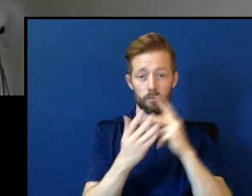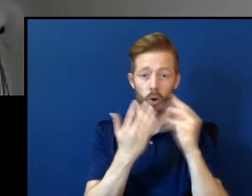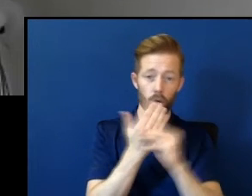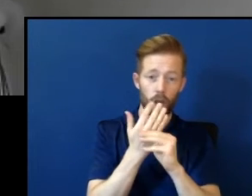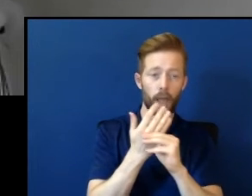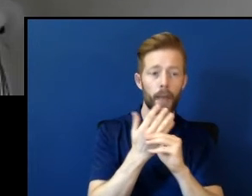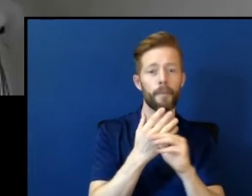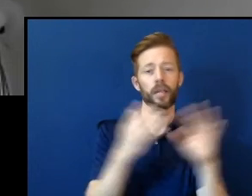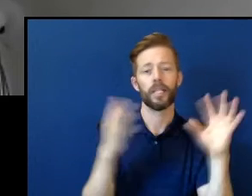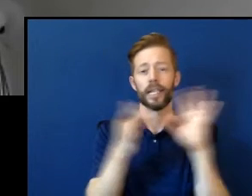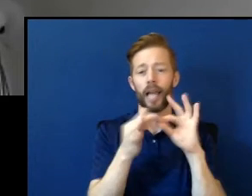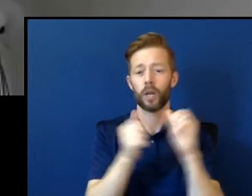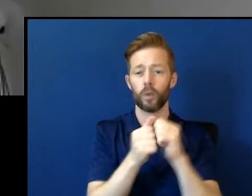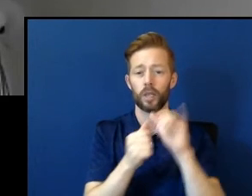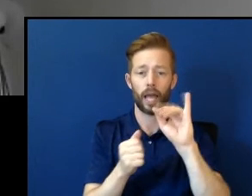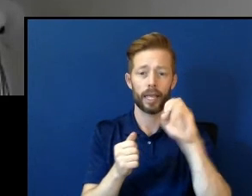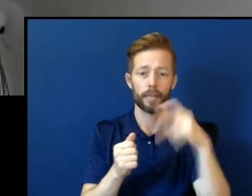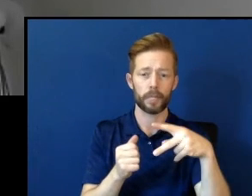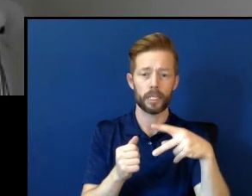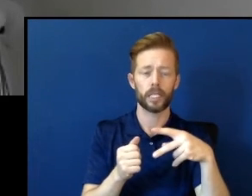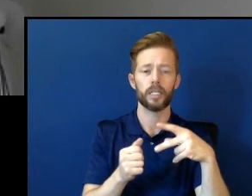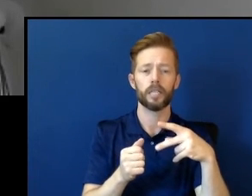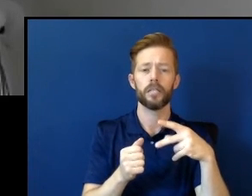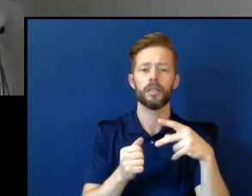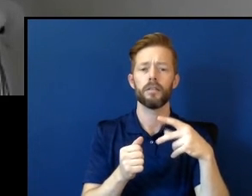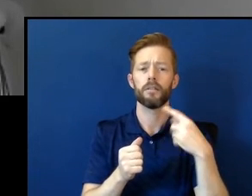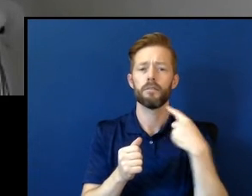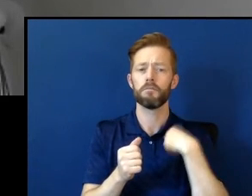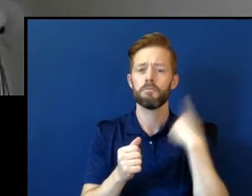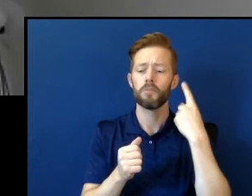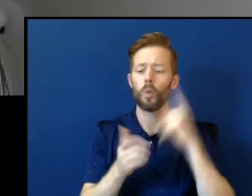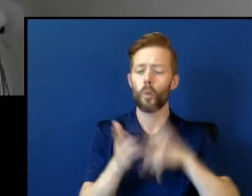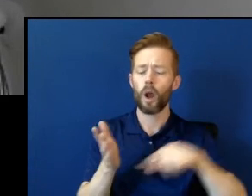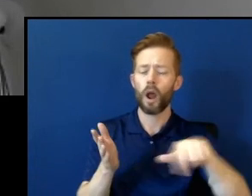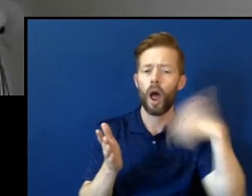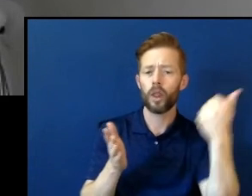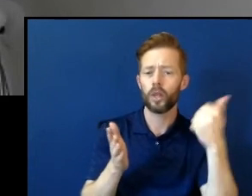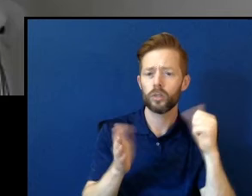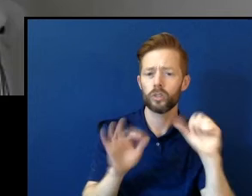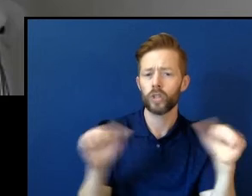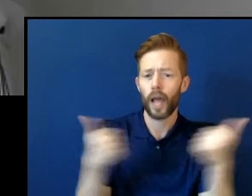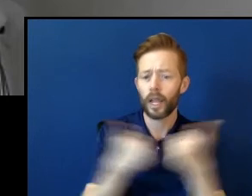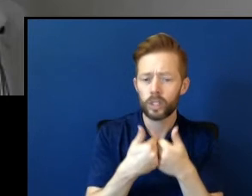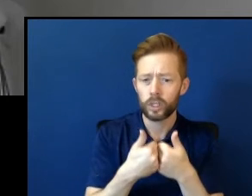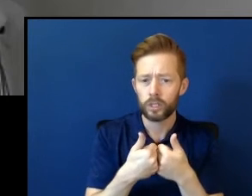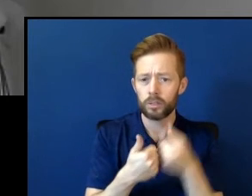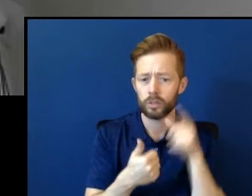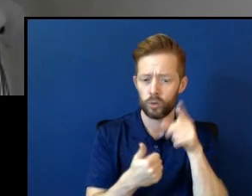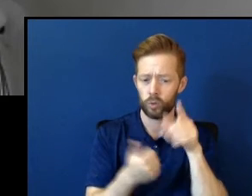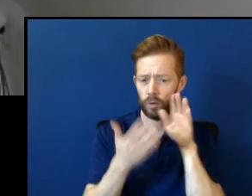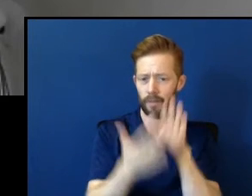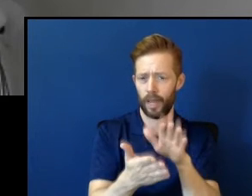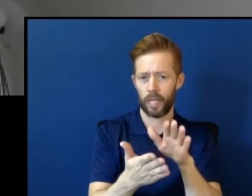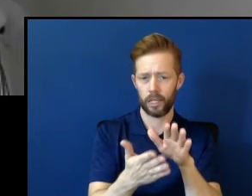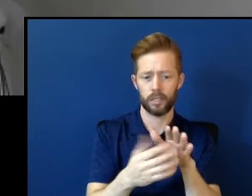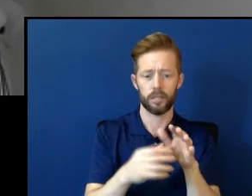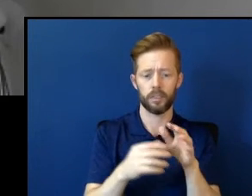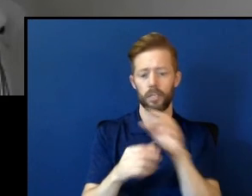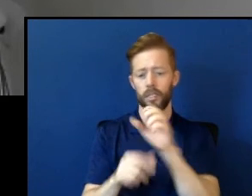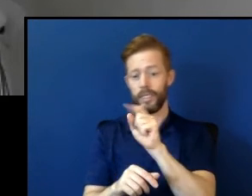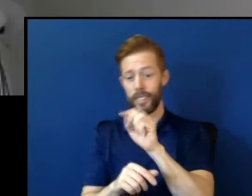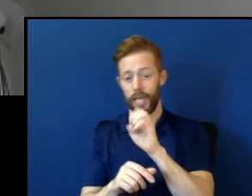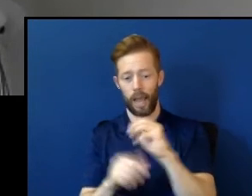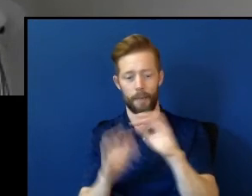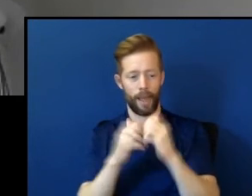and connecting STEM with IEP, what other challenges do you face when you're trying to connect STEM